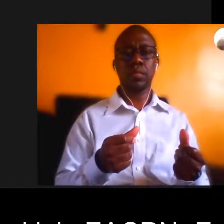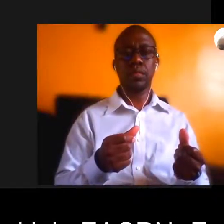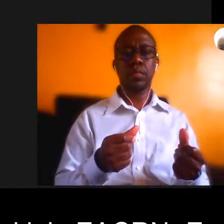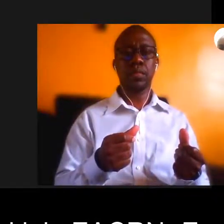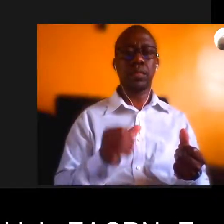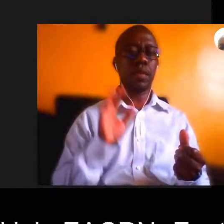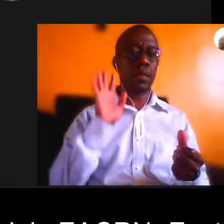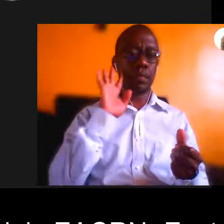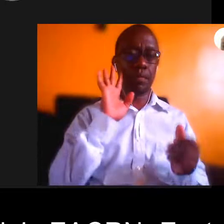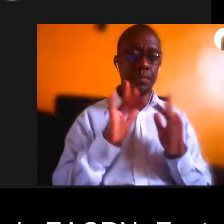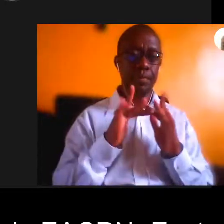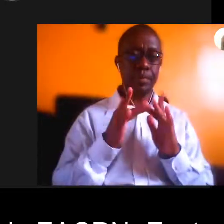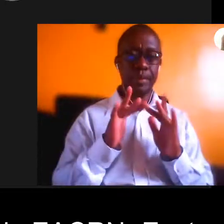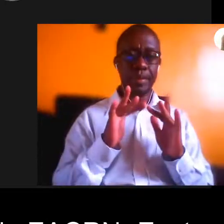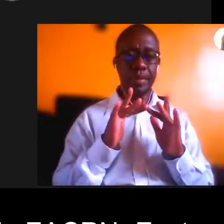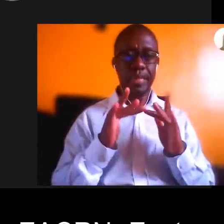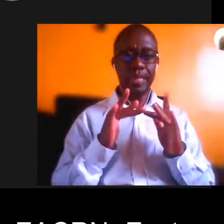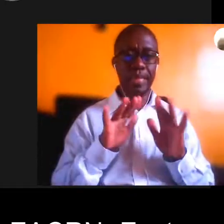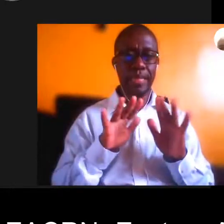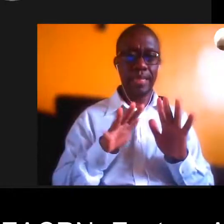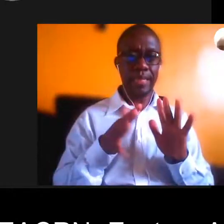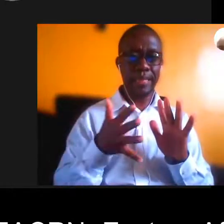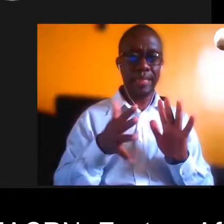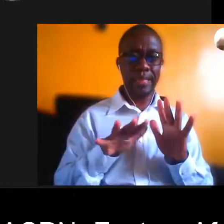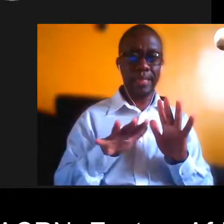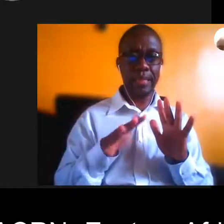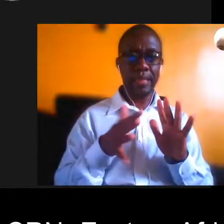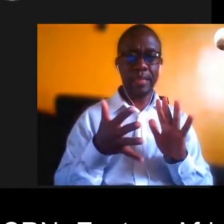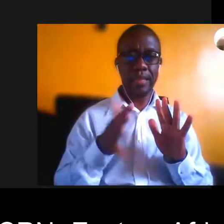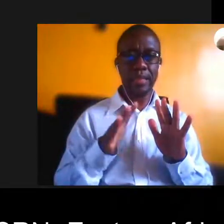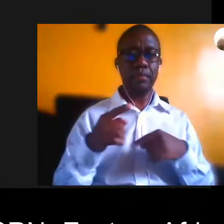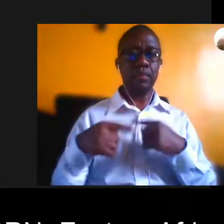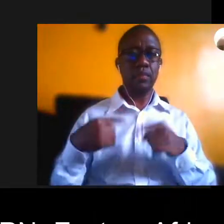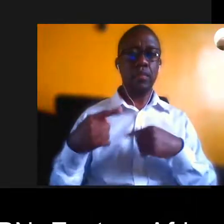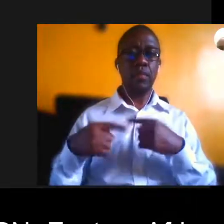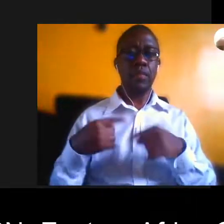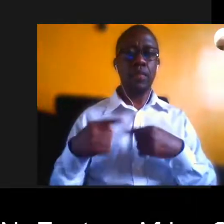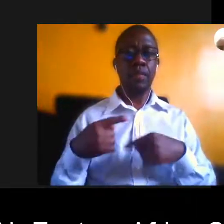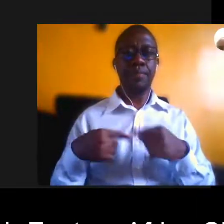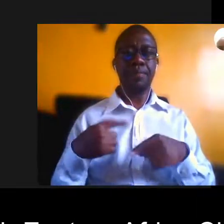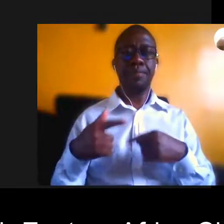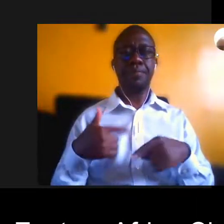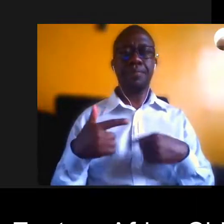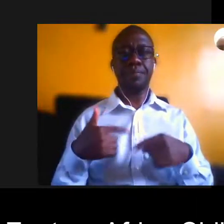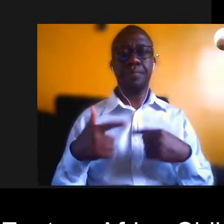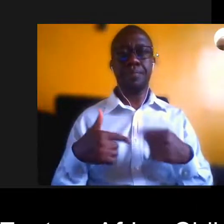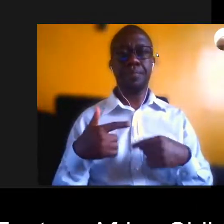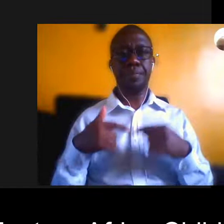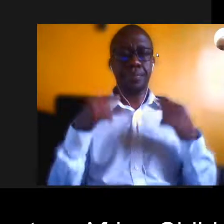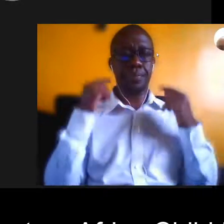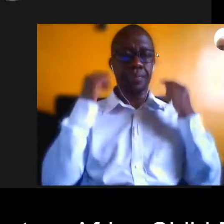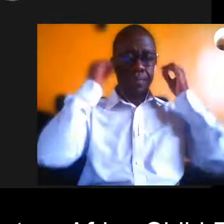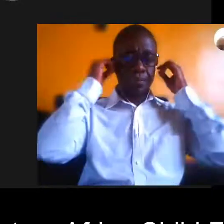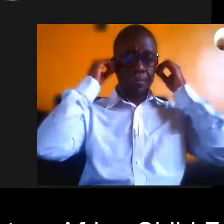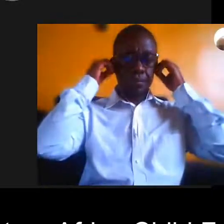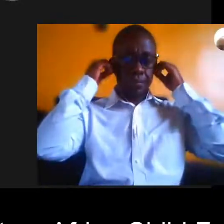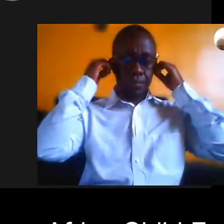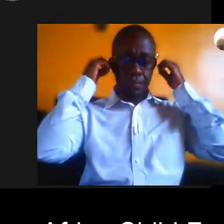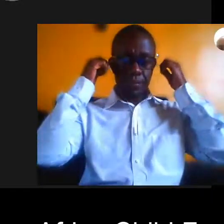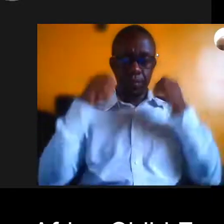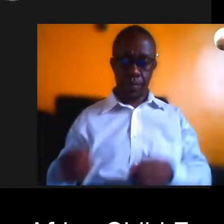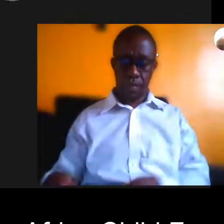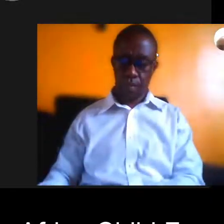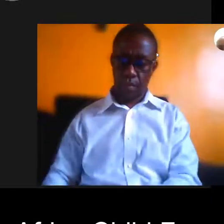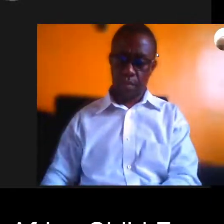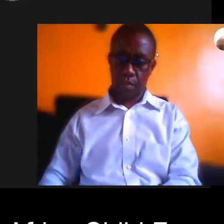there. Do you listen to me? Yes, carry on. Do you hear me? Yes, do you hear me? Yes. Do you hear me? Yes, Maximilian.